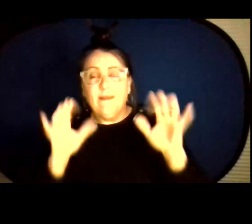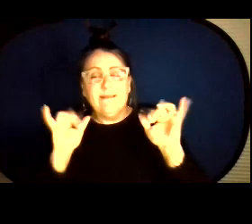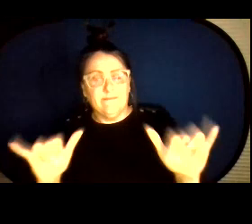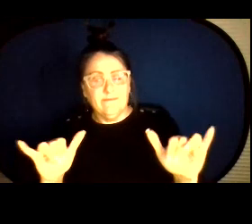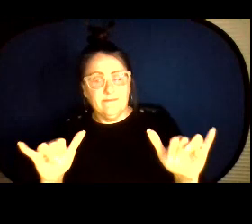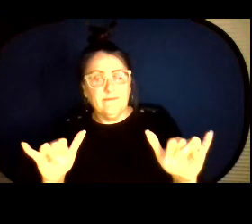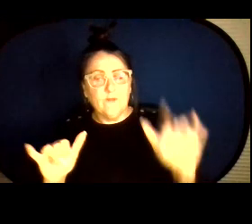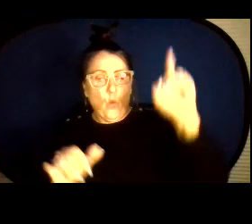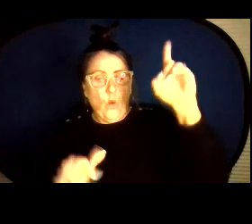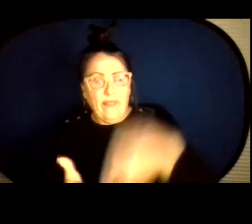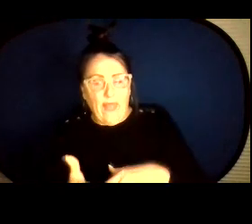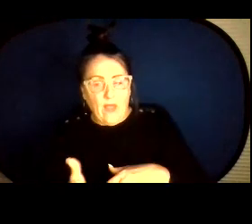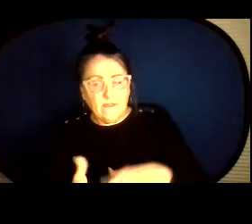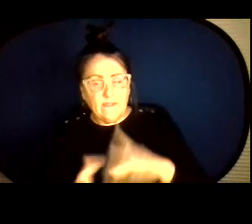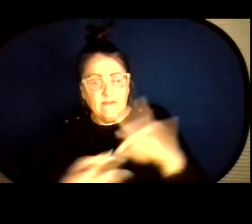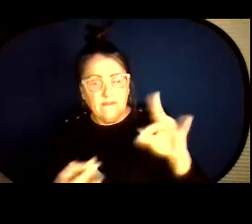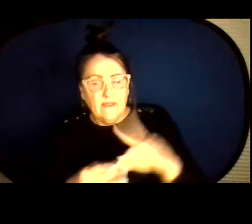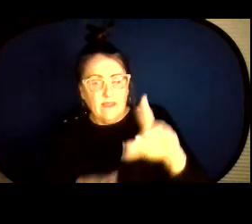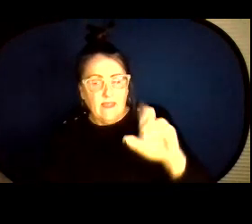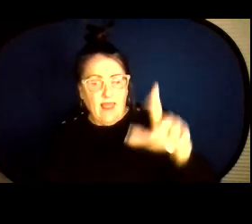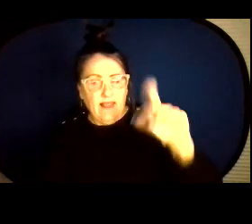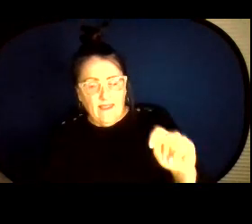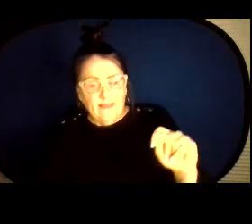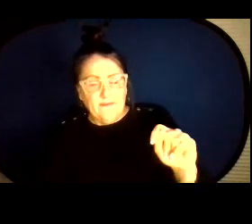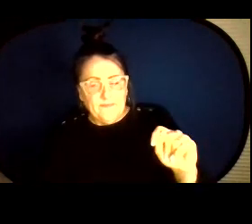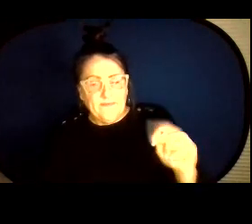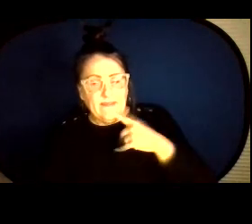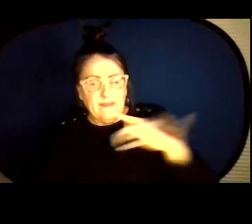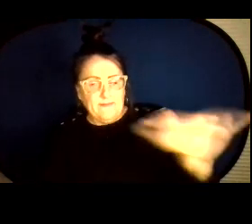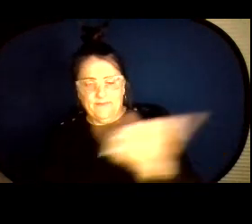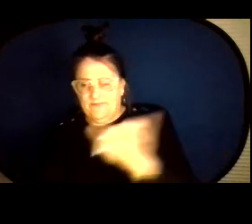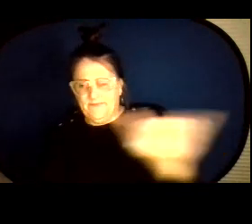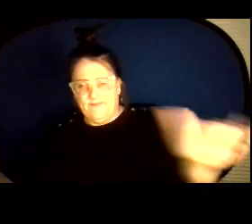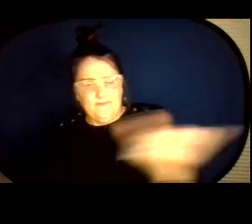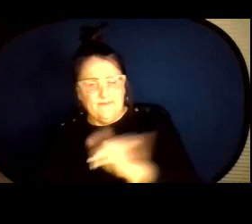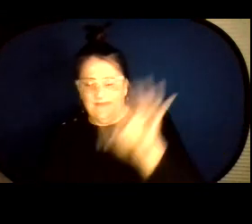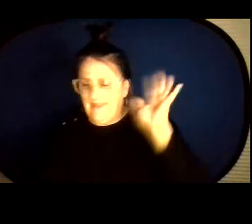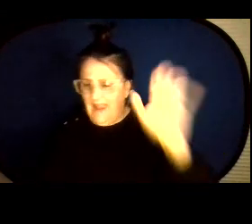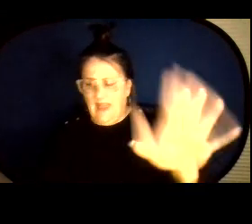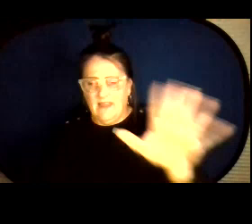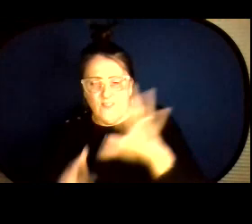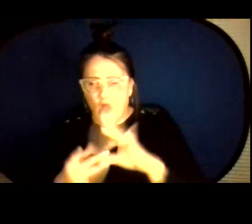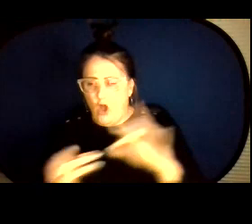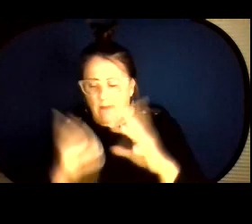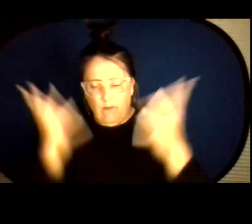1,000% what Commissioner Elliott just articulated in his comments